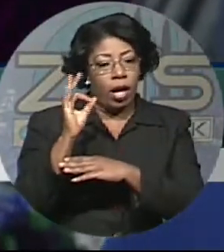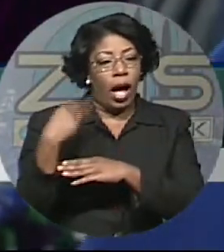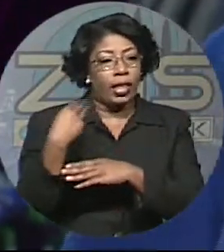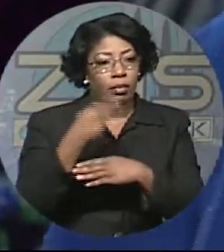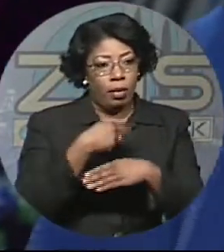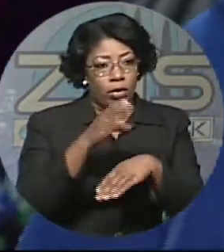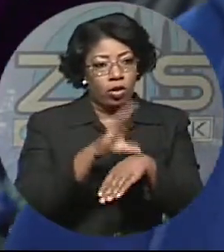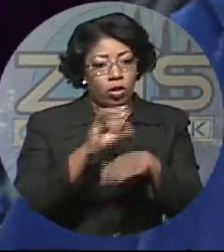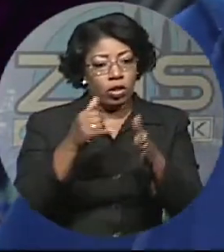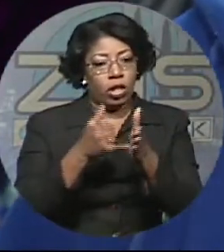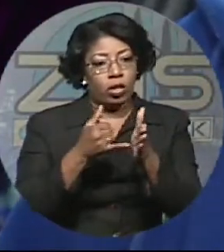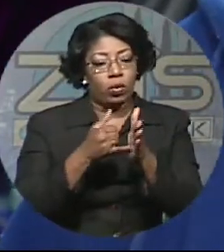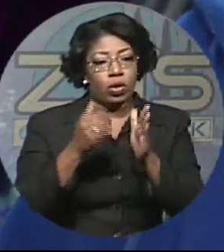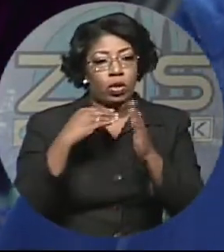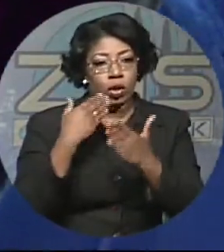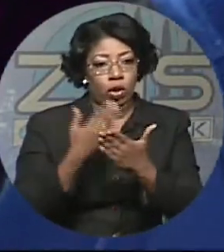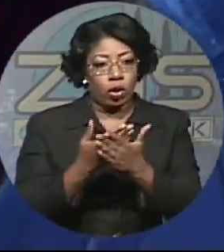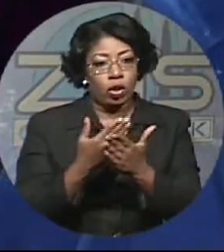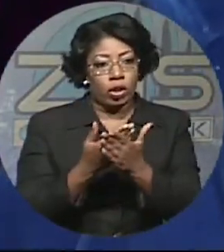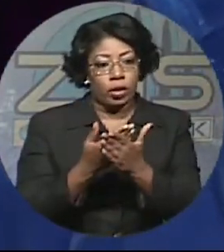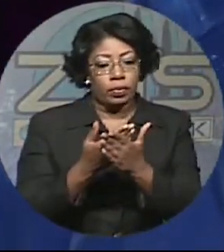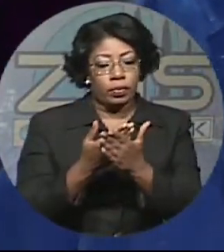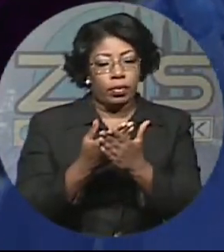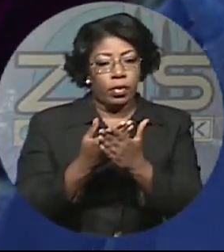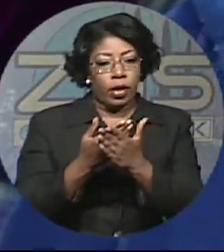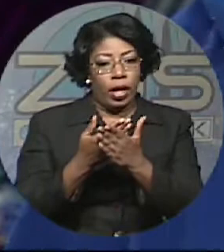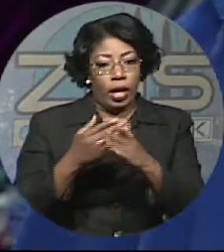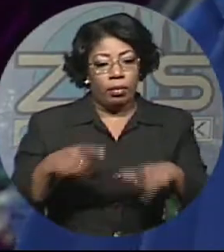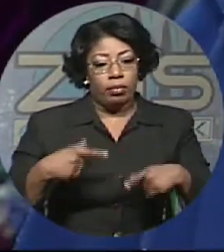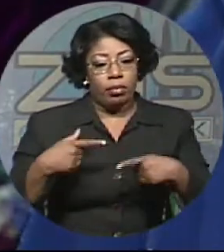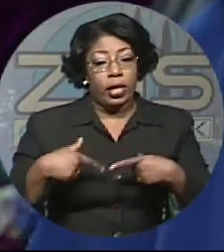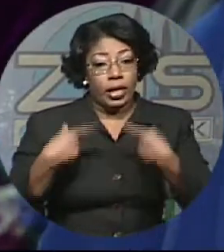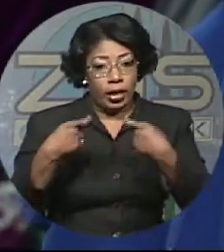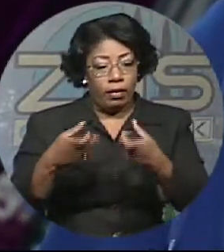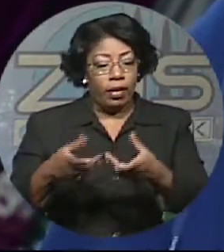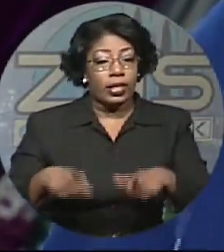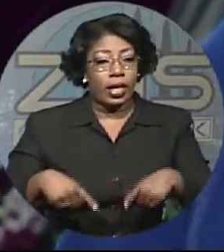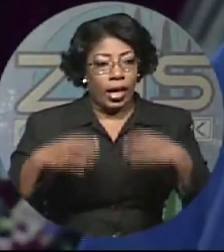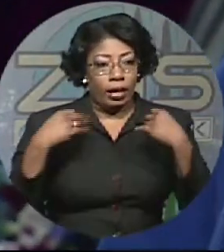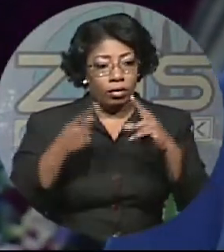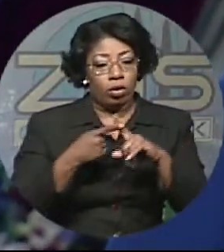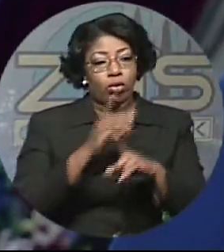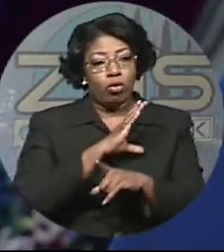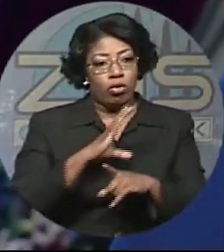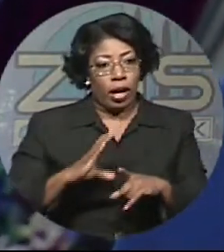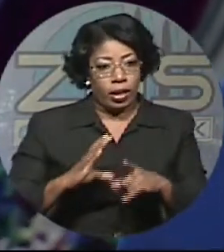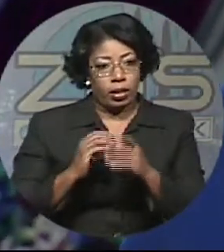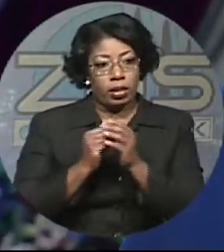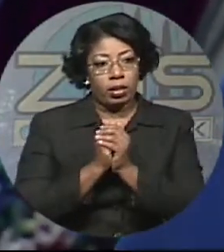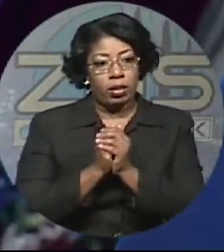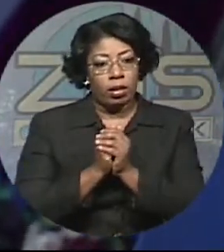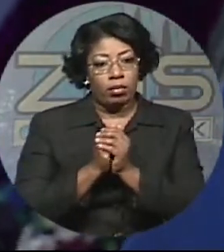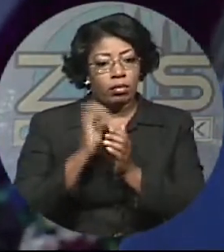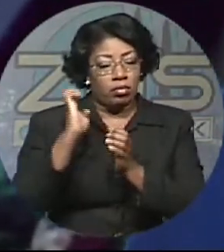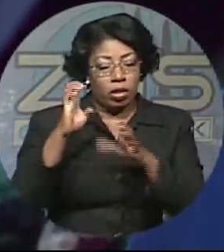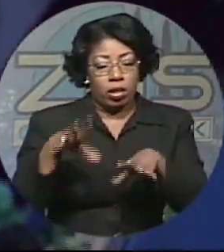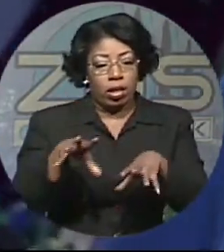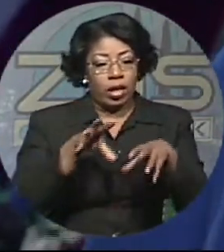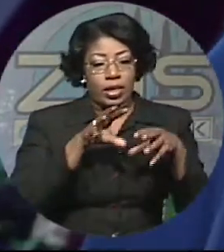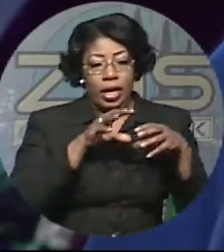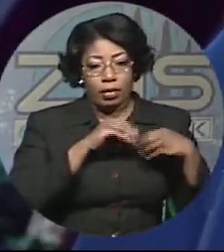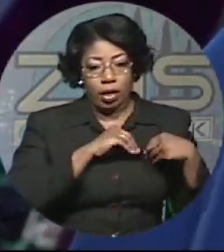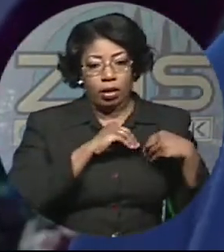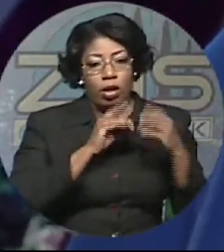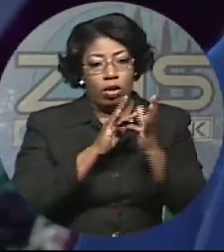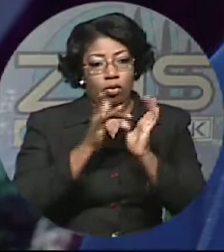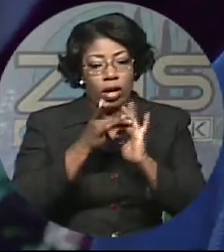members. It was good. He gave his life to Christ. And, you know, he has to accept Christ in his heart and he has to talk about